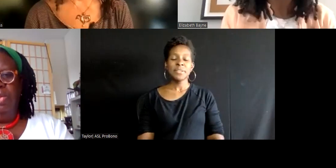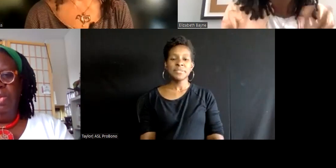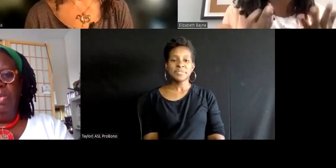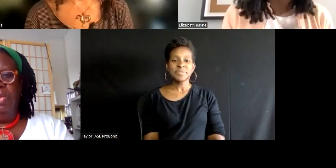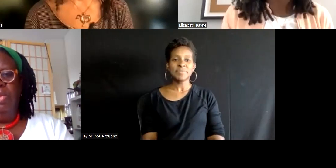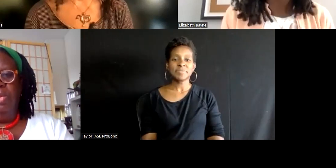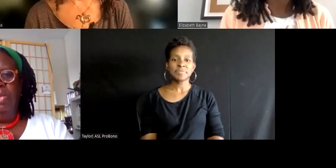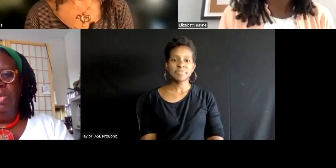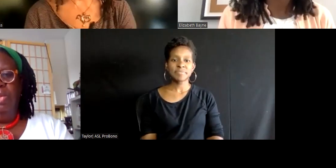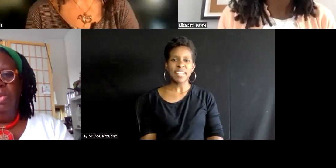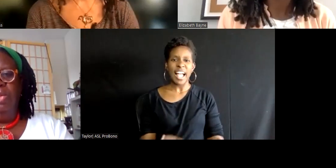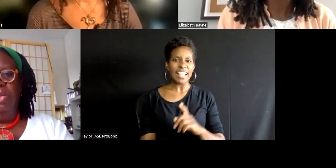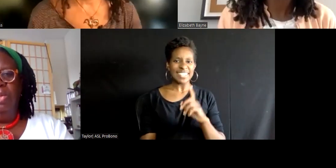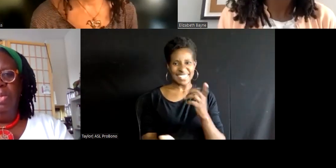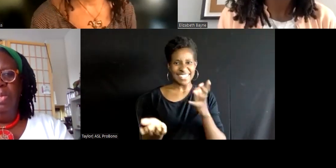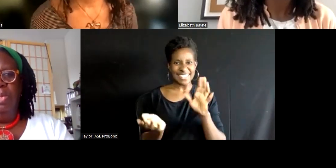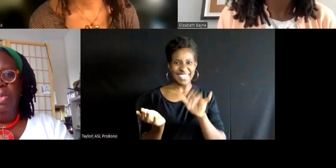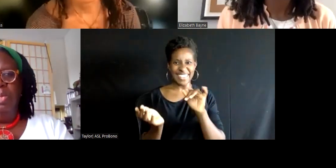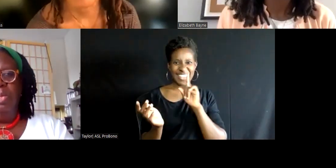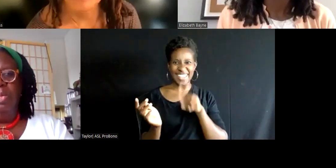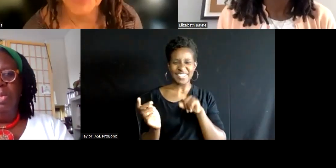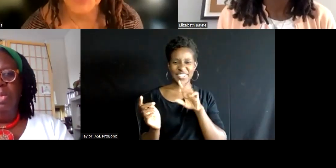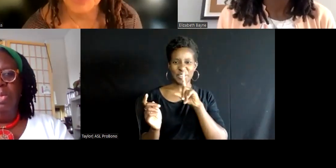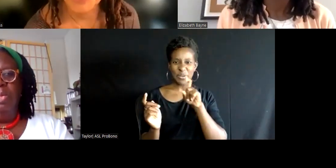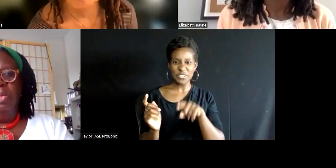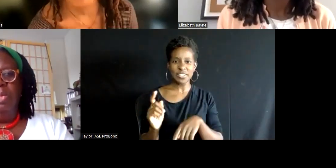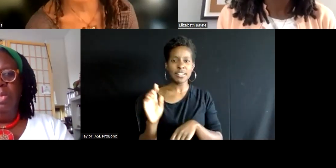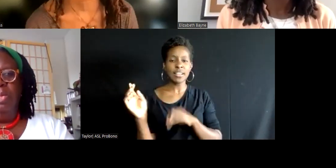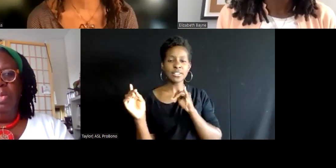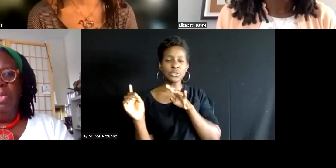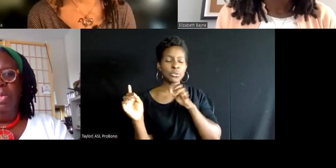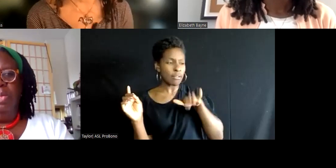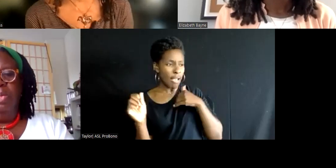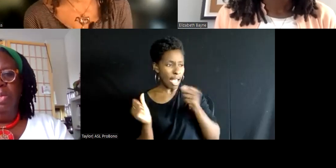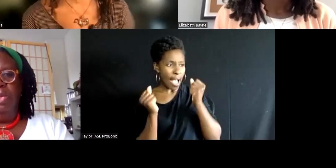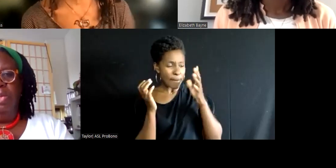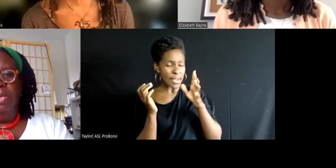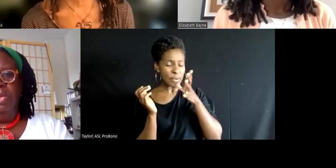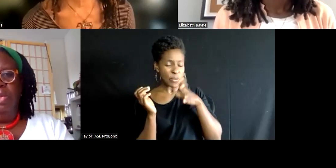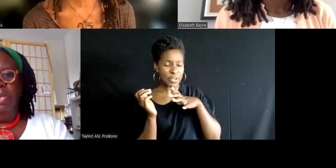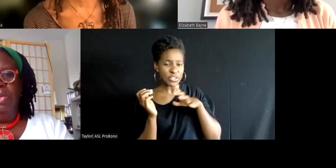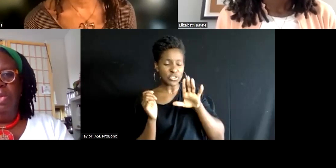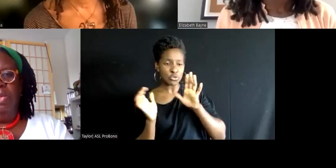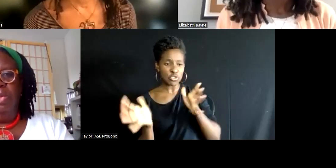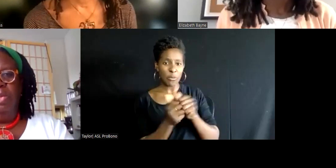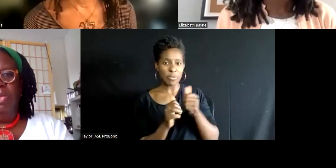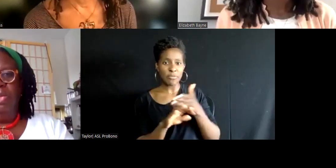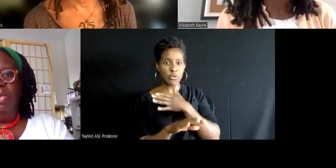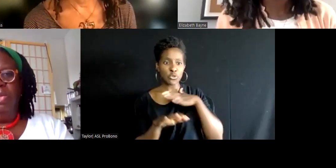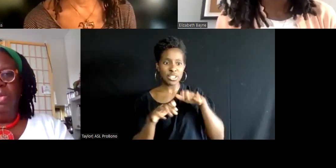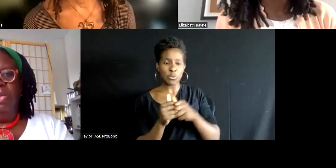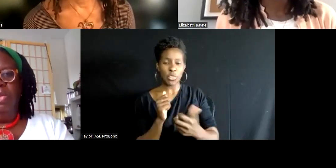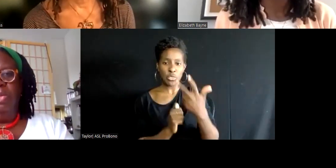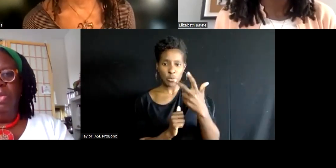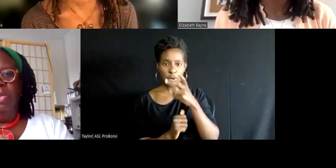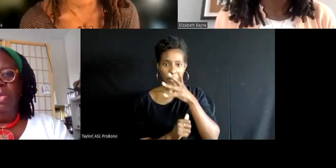I think, did that answer the question? How many women did you talk to before you settled on the 3 that are in the film? I thank you for